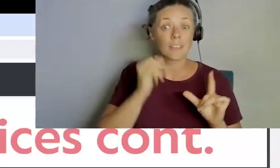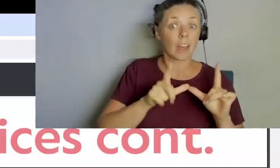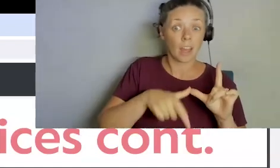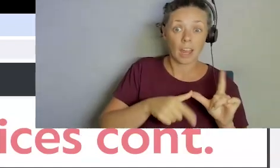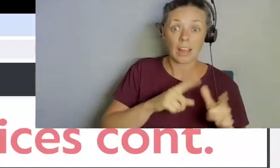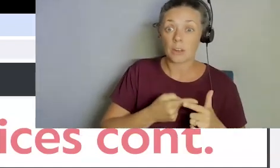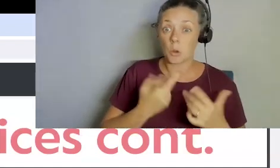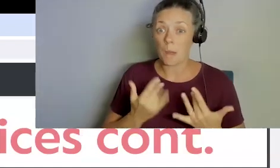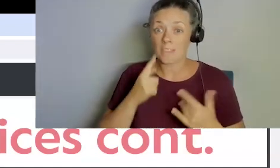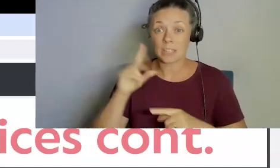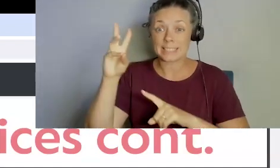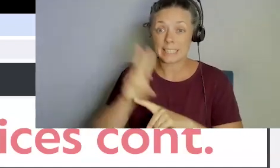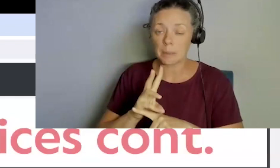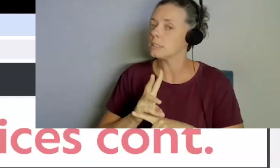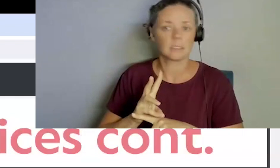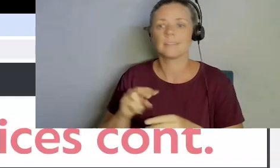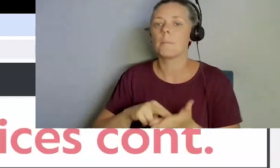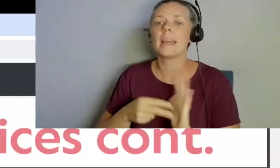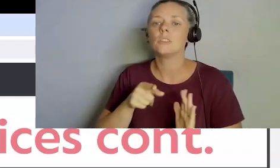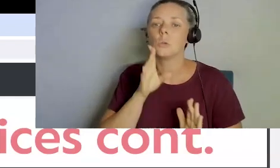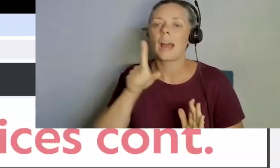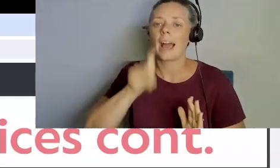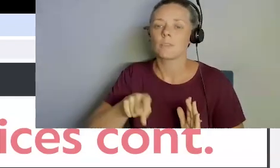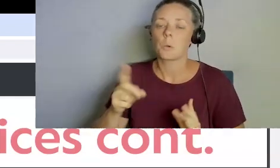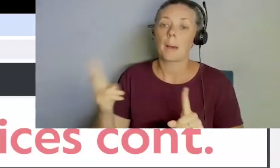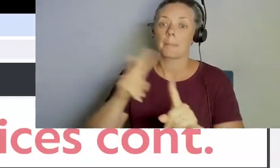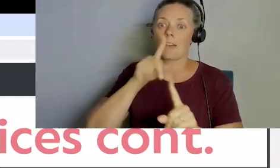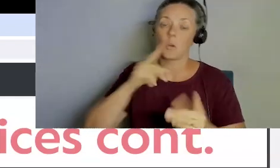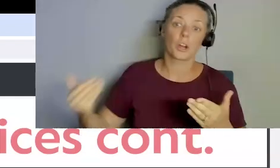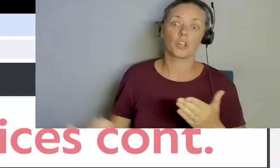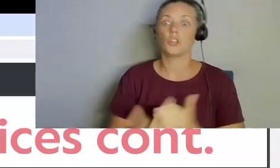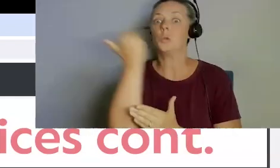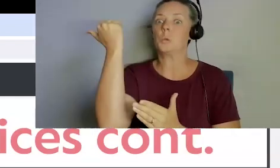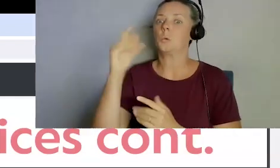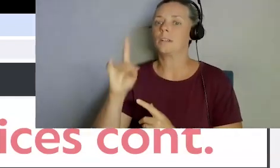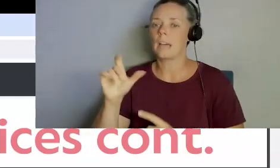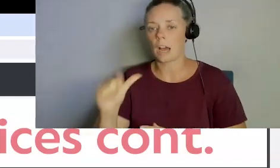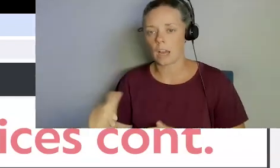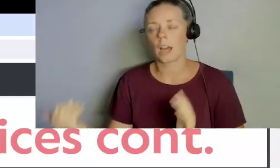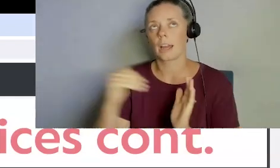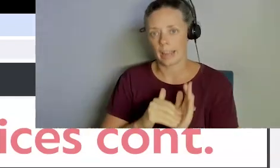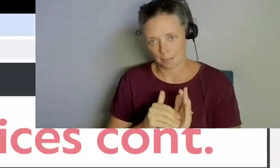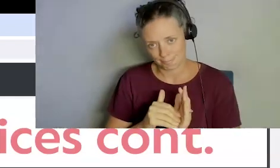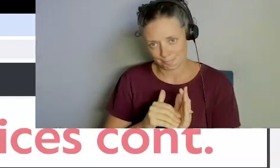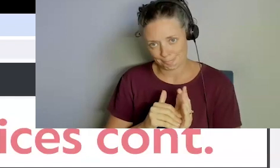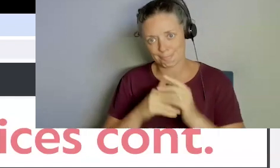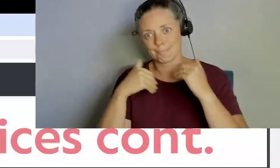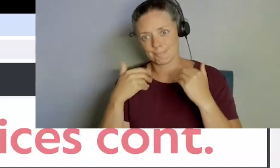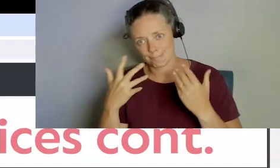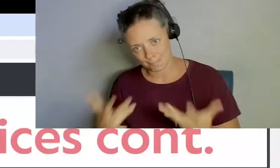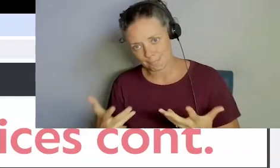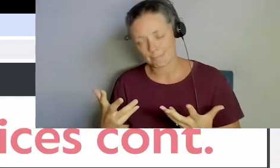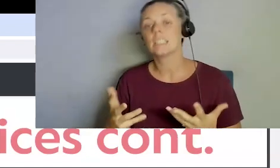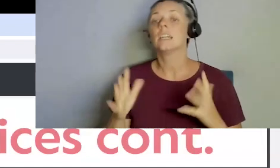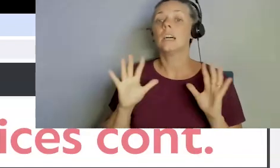so, you're going to be considered a new applicant. Therefore, you're not going to be able to apply again until things change, okay? So if